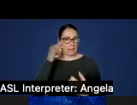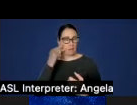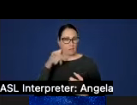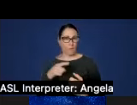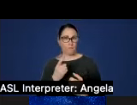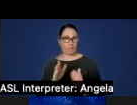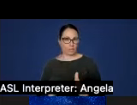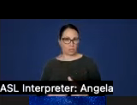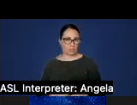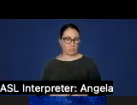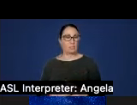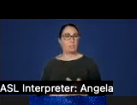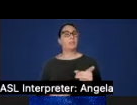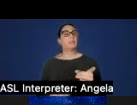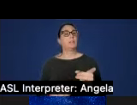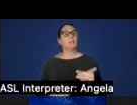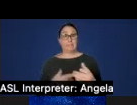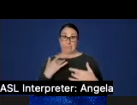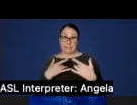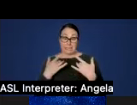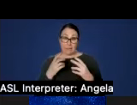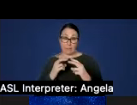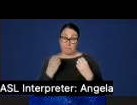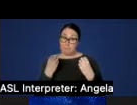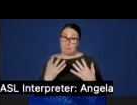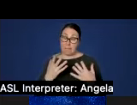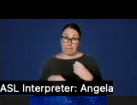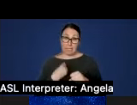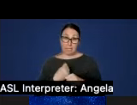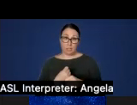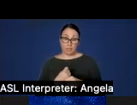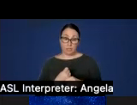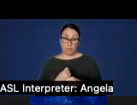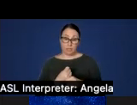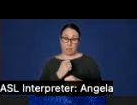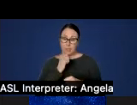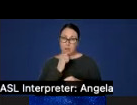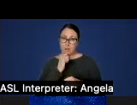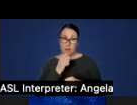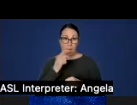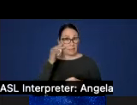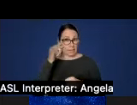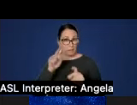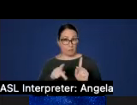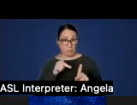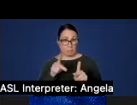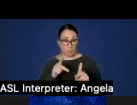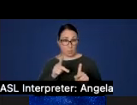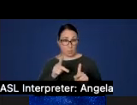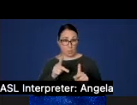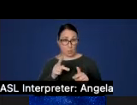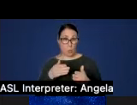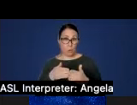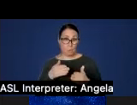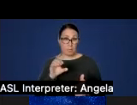It is exciting because I think for very many years, their non-native offenders knew that they